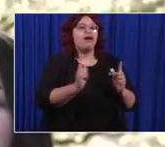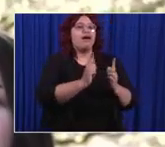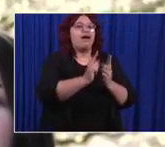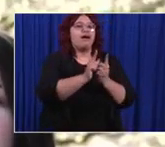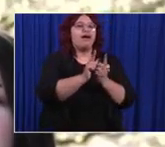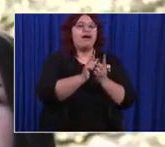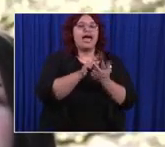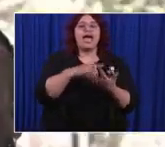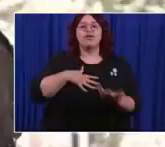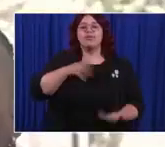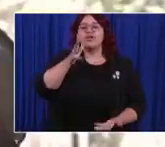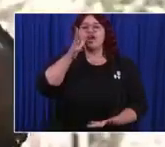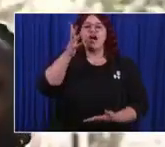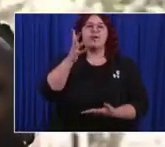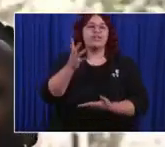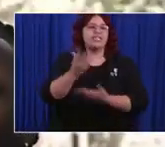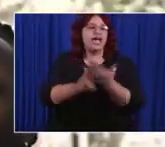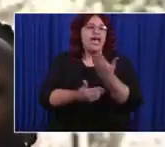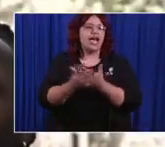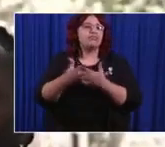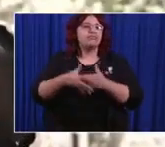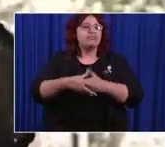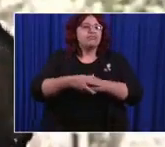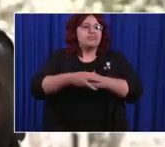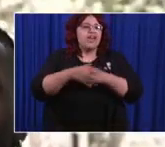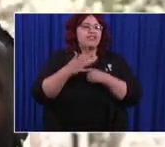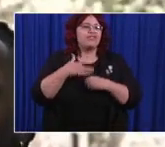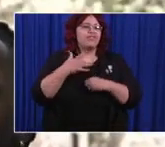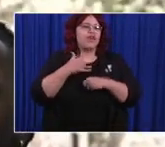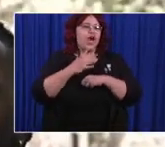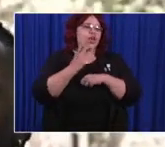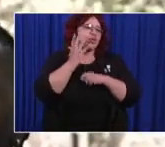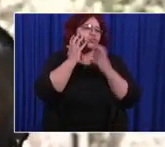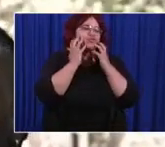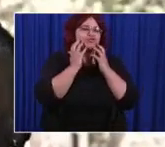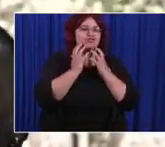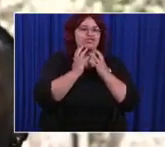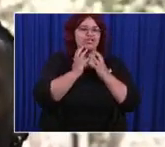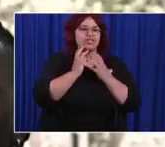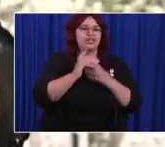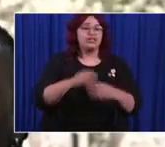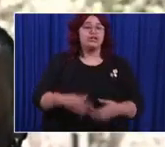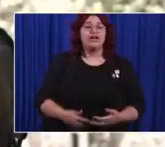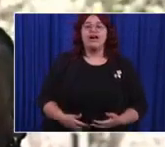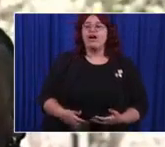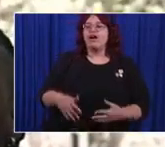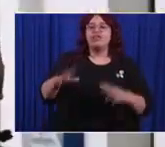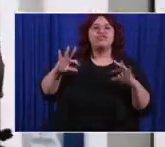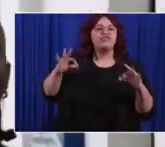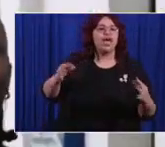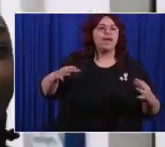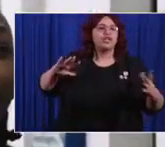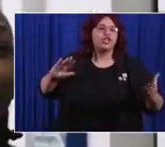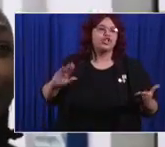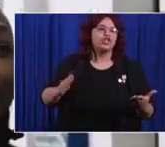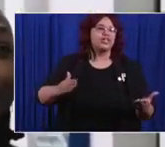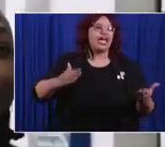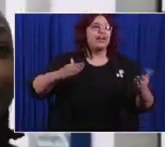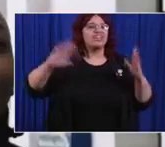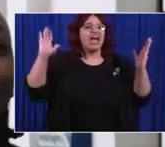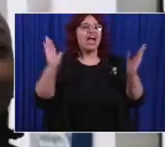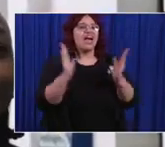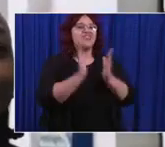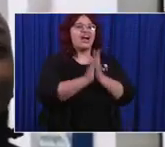on her knuckles. We get closer to our Sunday gatherings and family cookouts, high